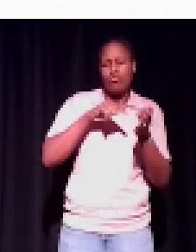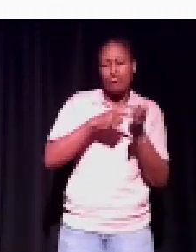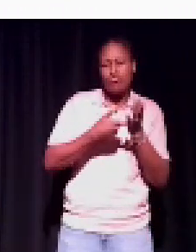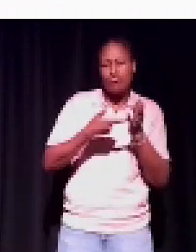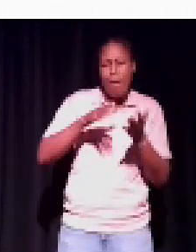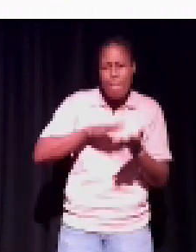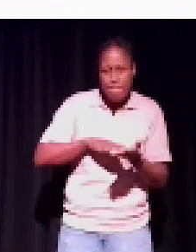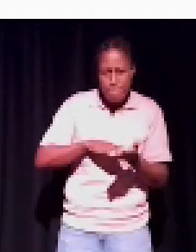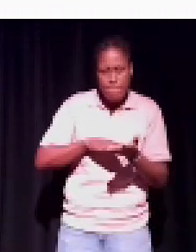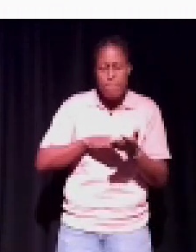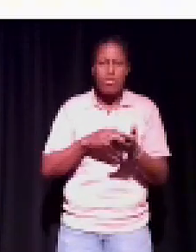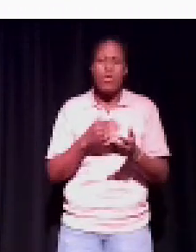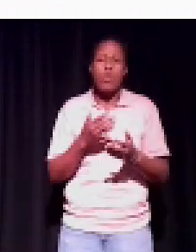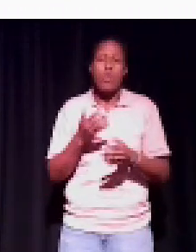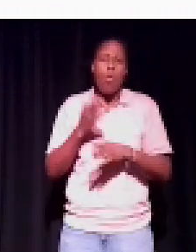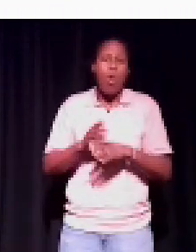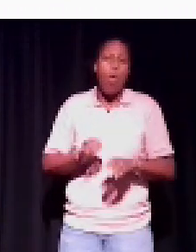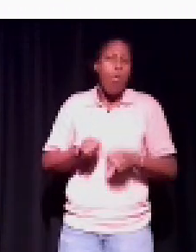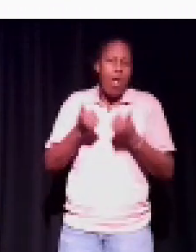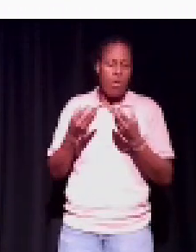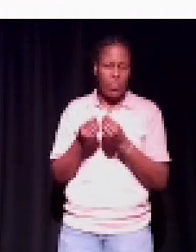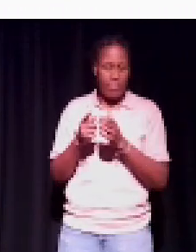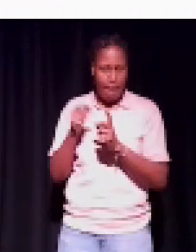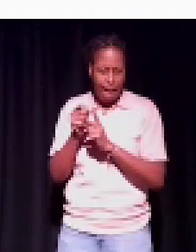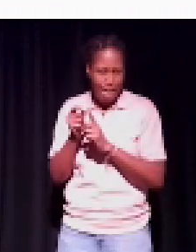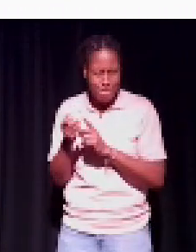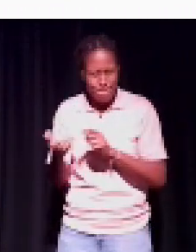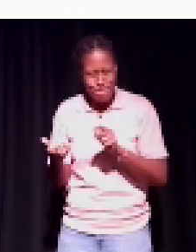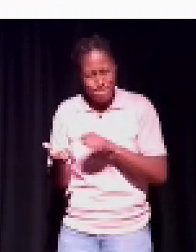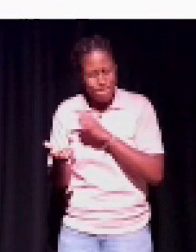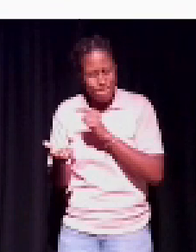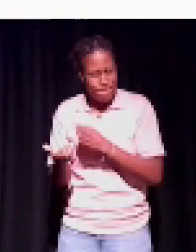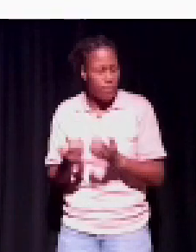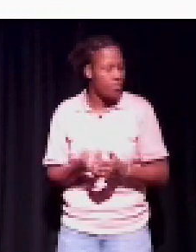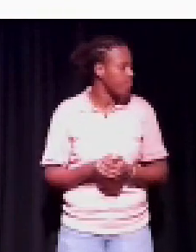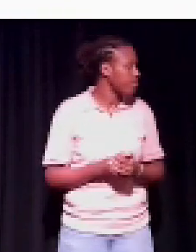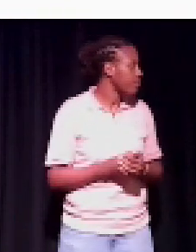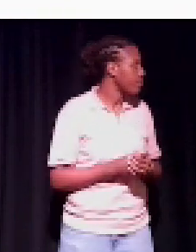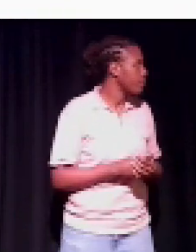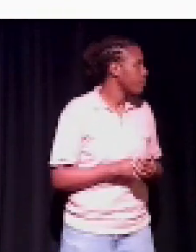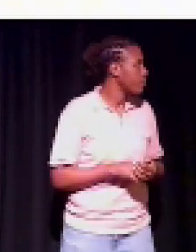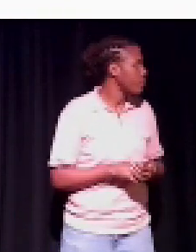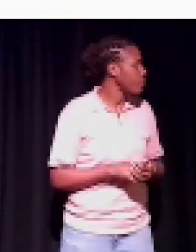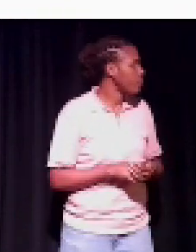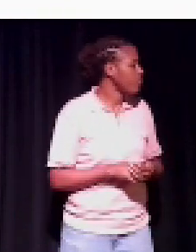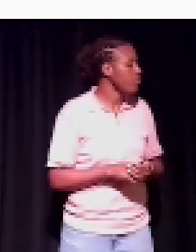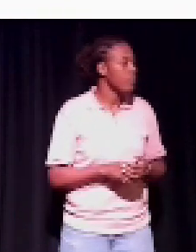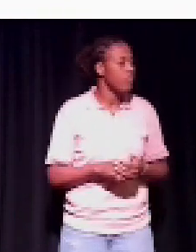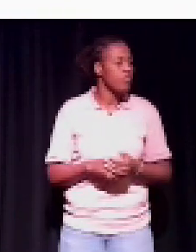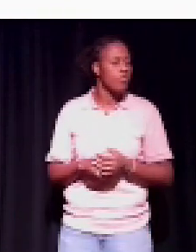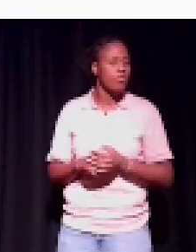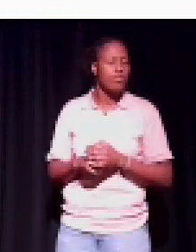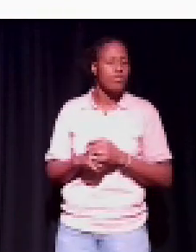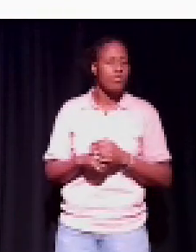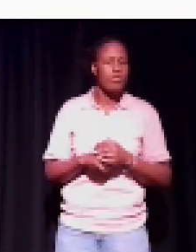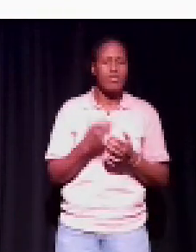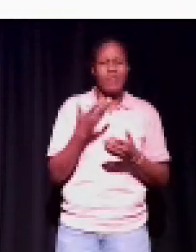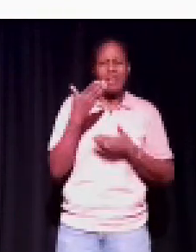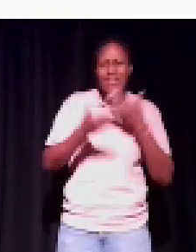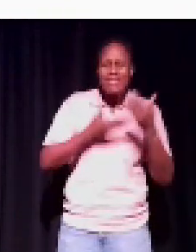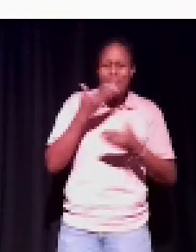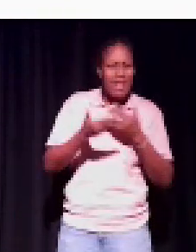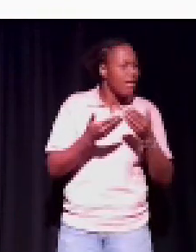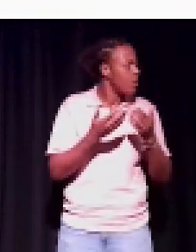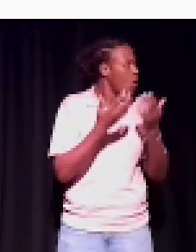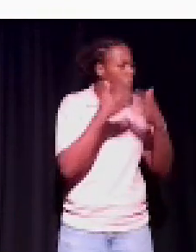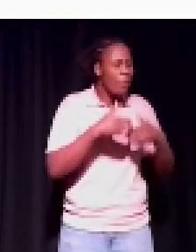it works best with their app. So just a little bit about why it's so expensive. Have